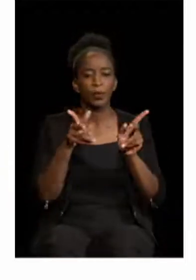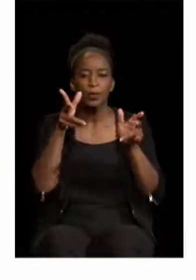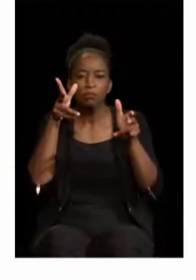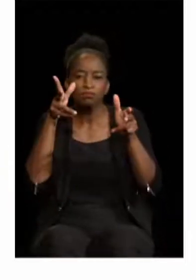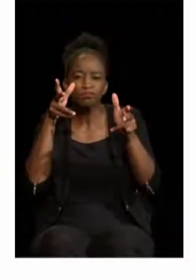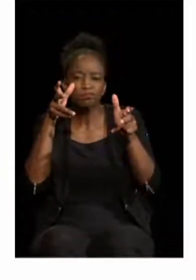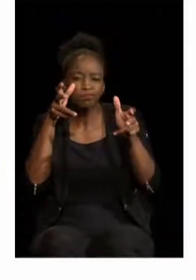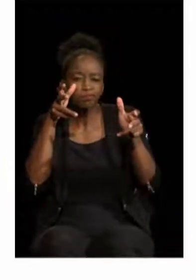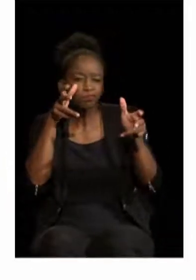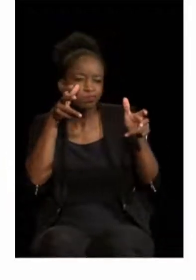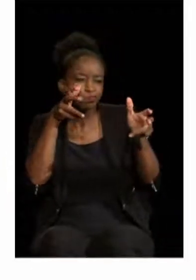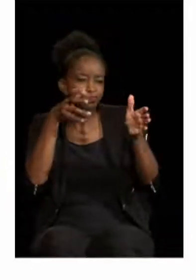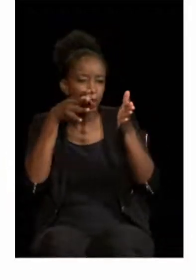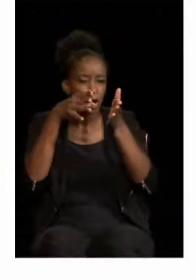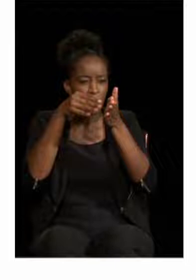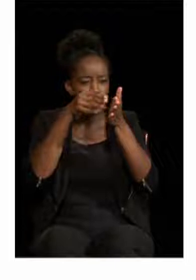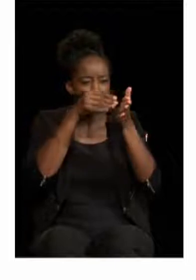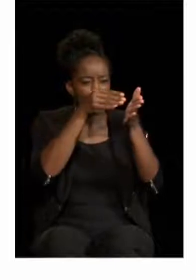and